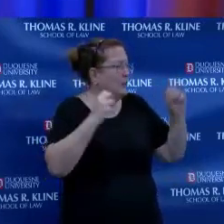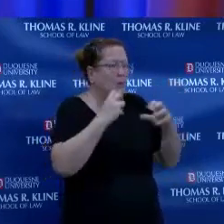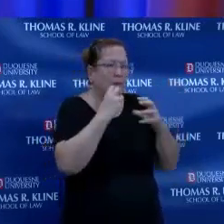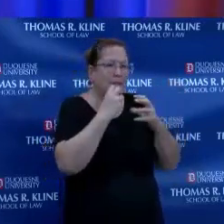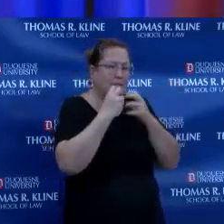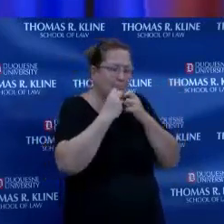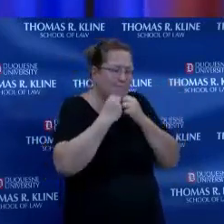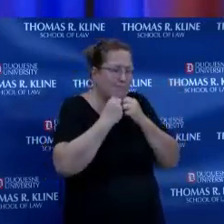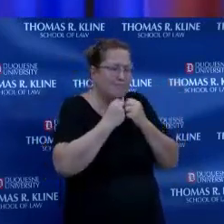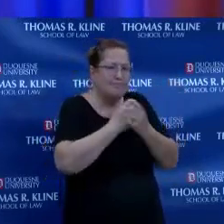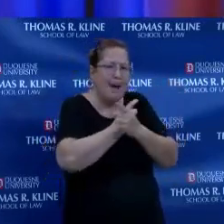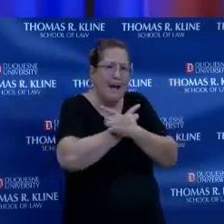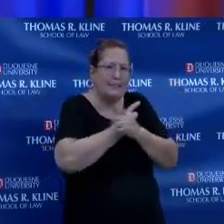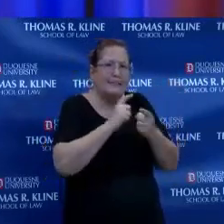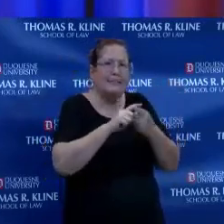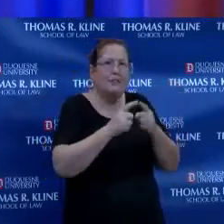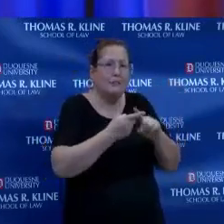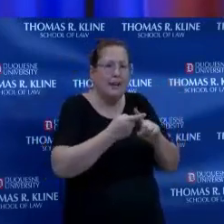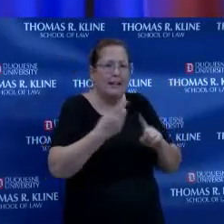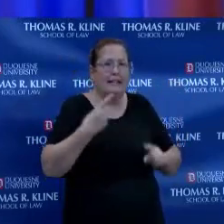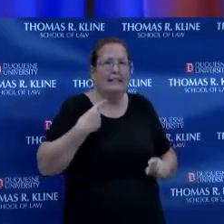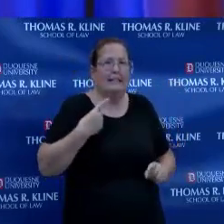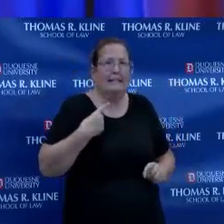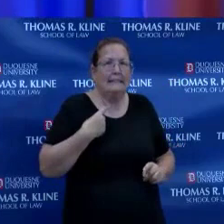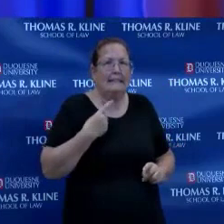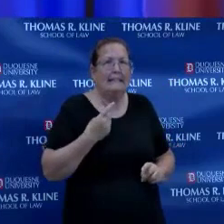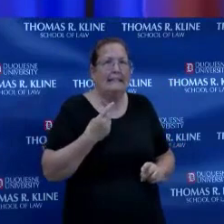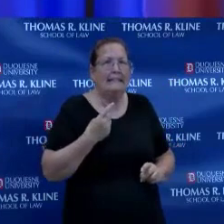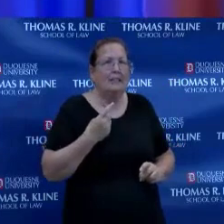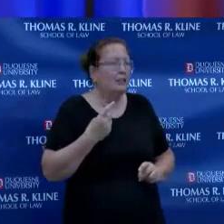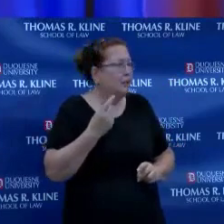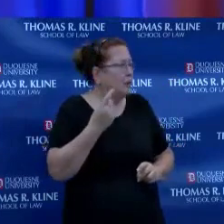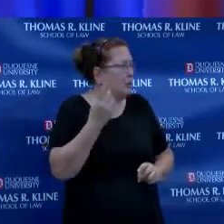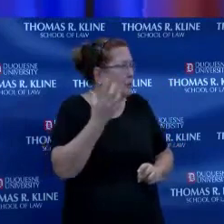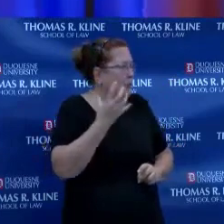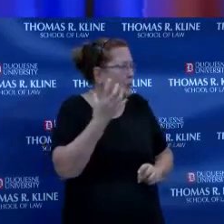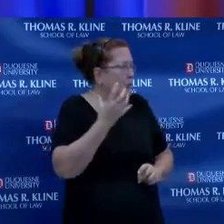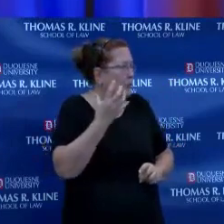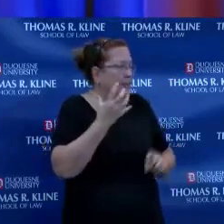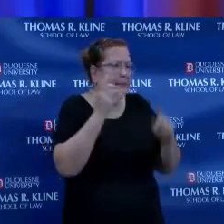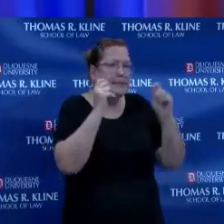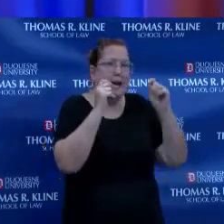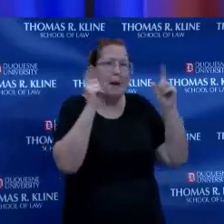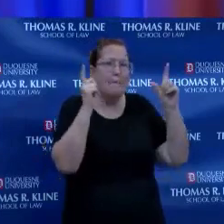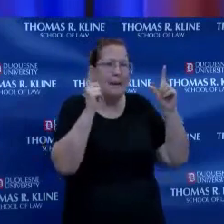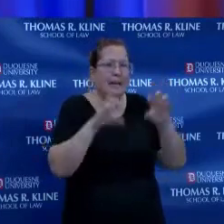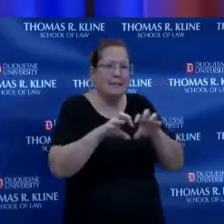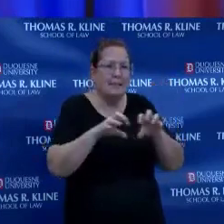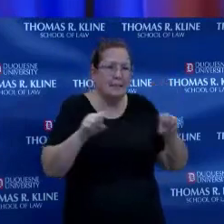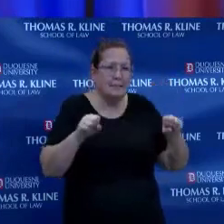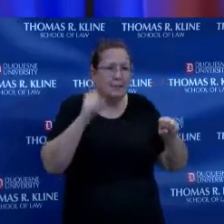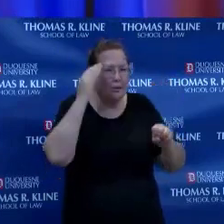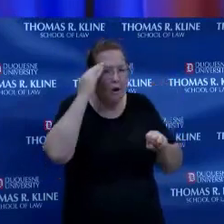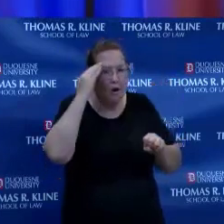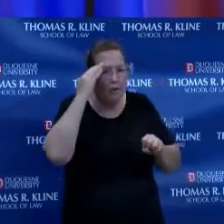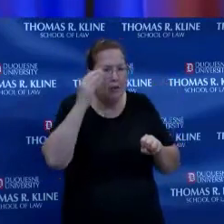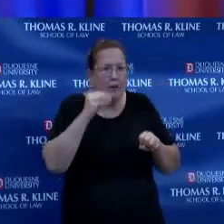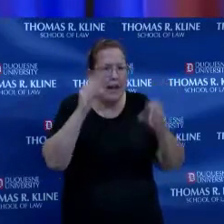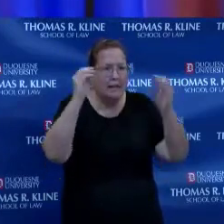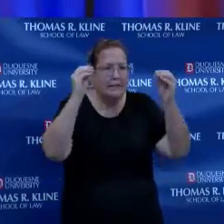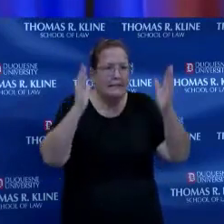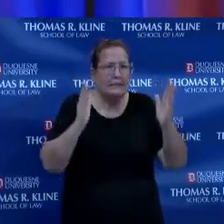friend, Dean Barton, who is an amazing scholar and teacher and